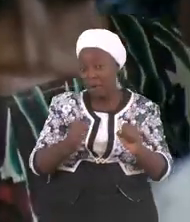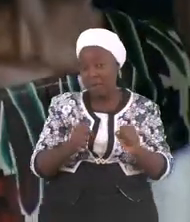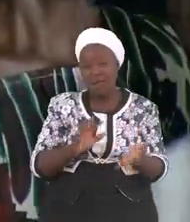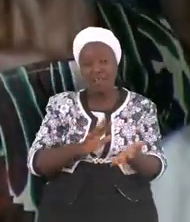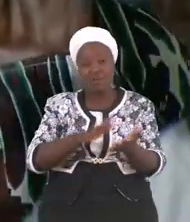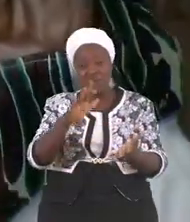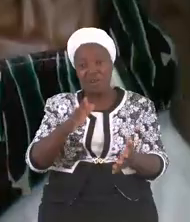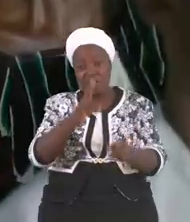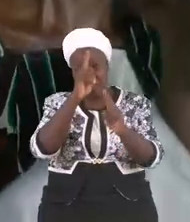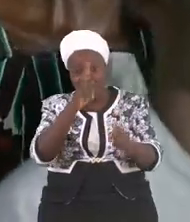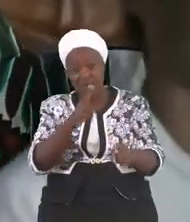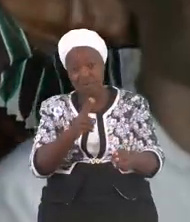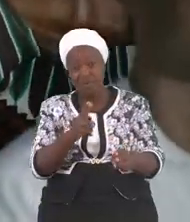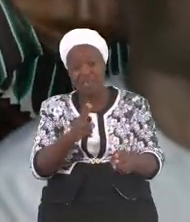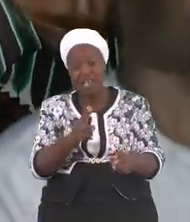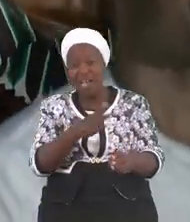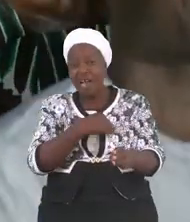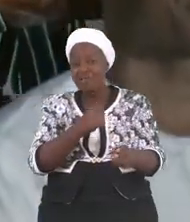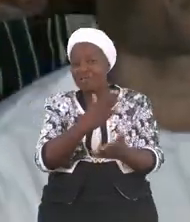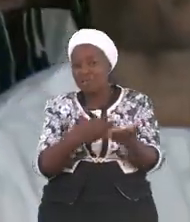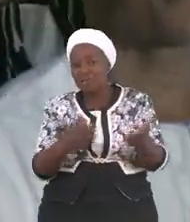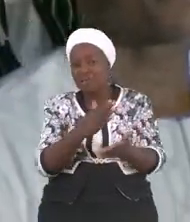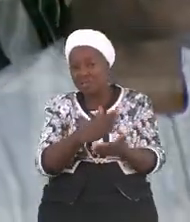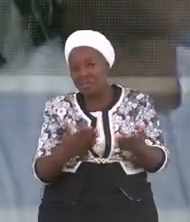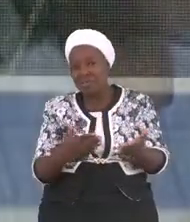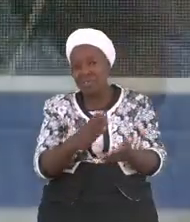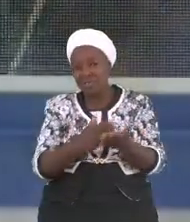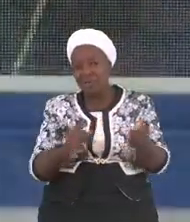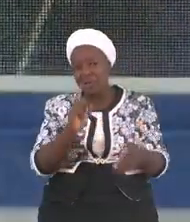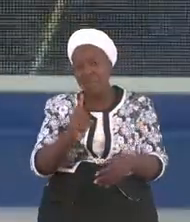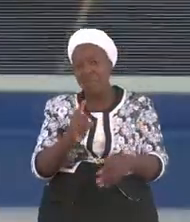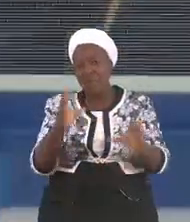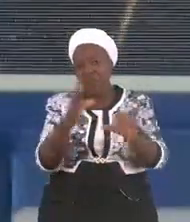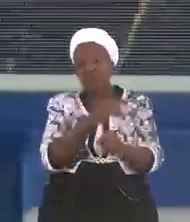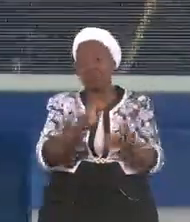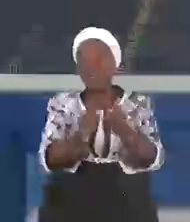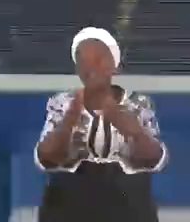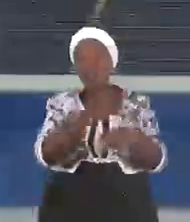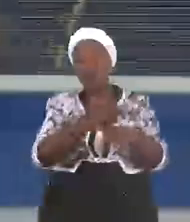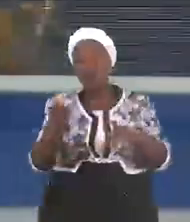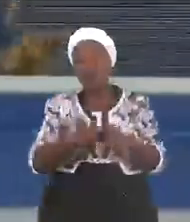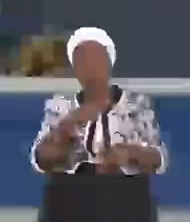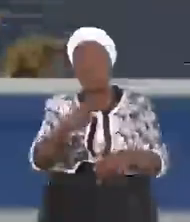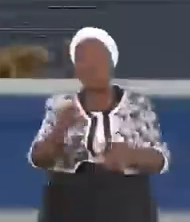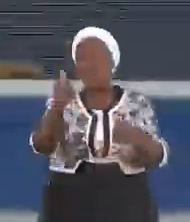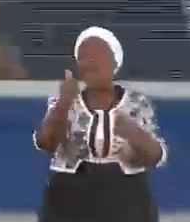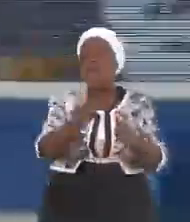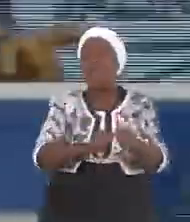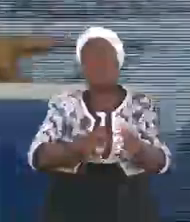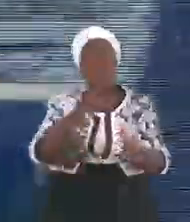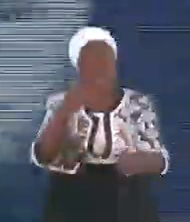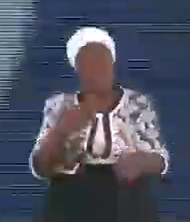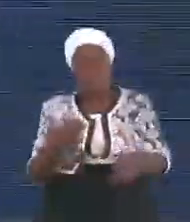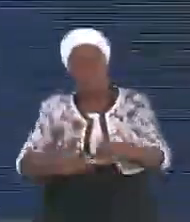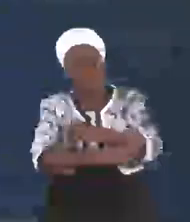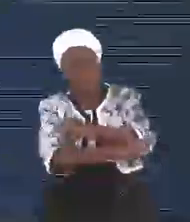honor, and something, somebody took that away from you. Everything stolen